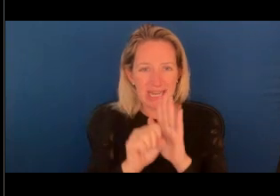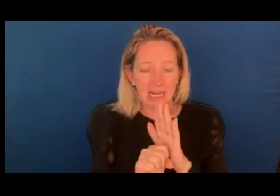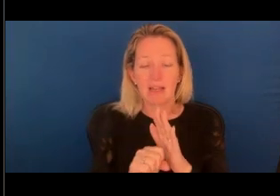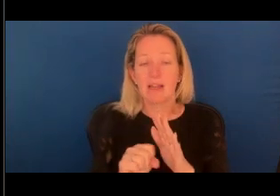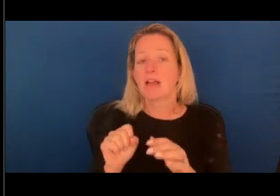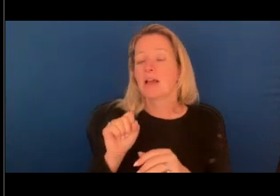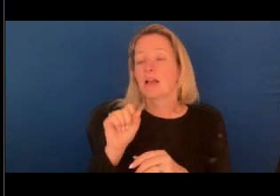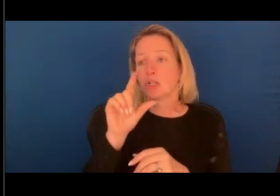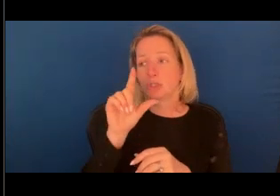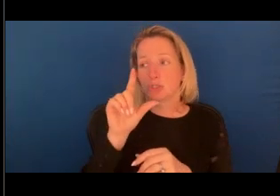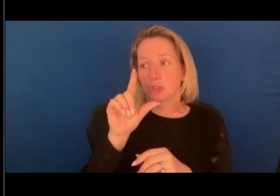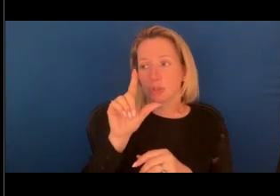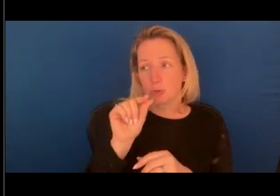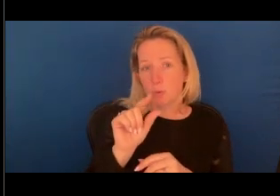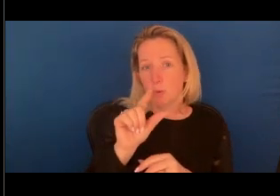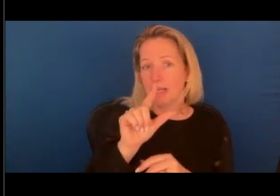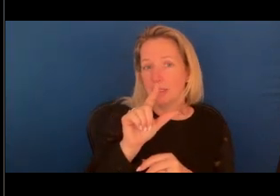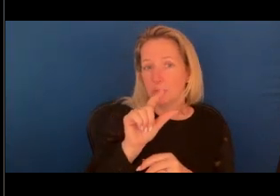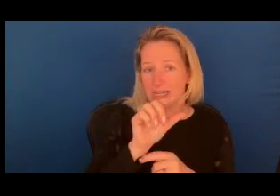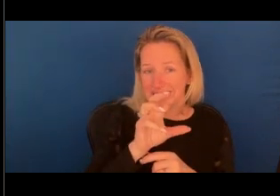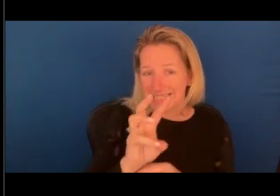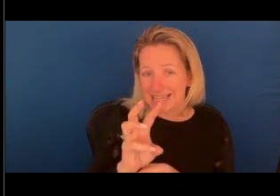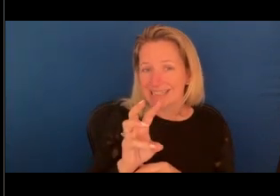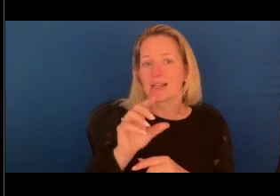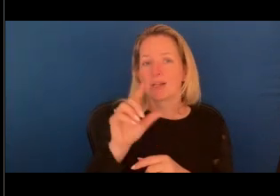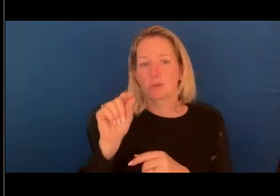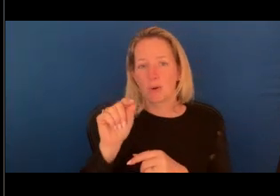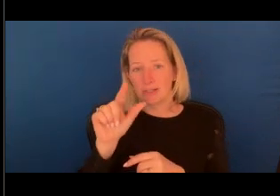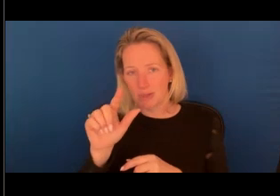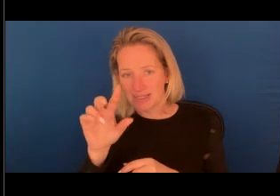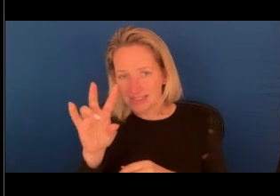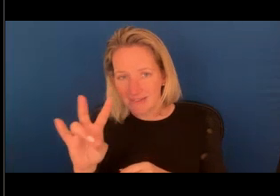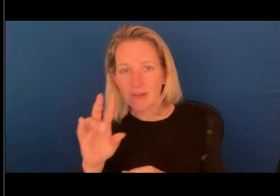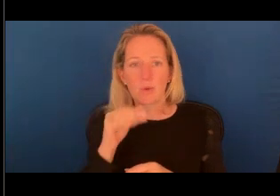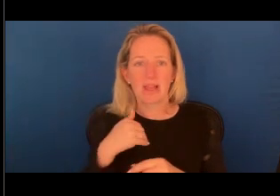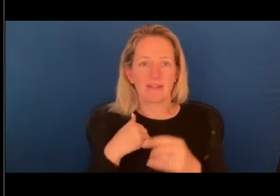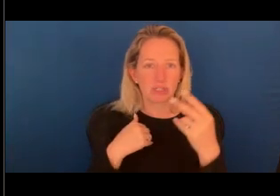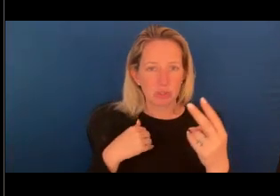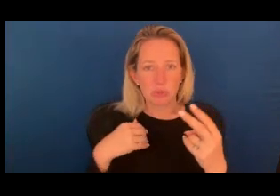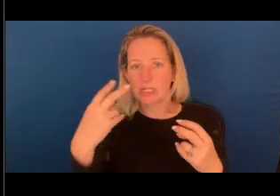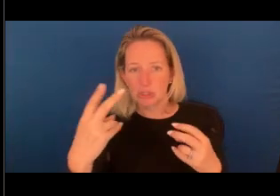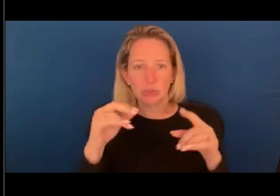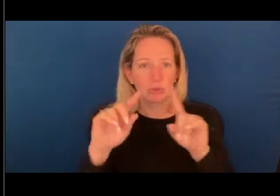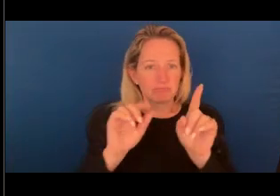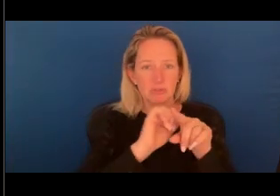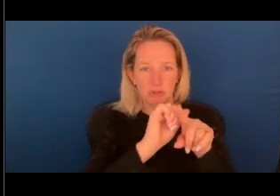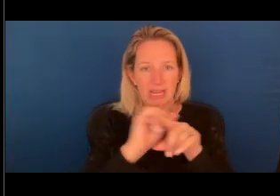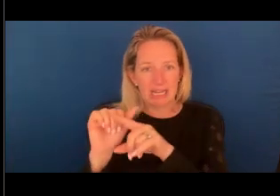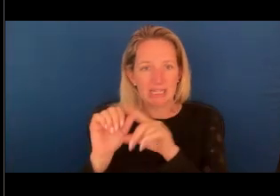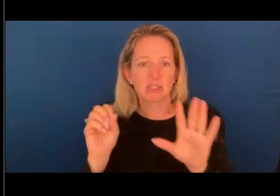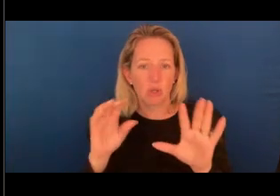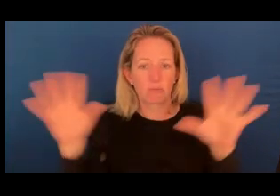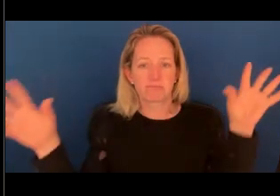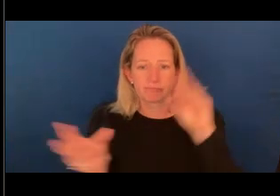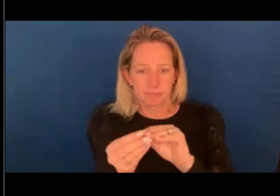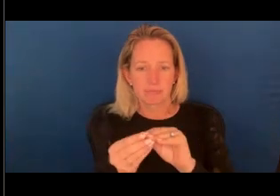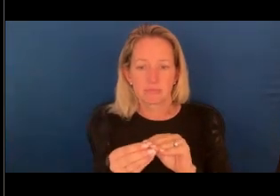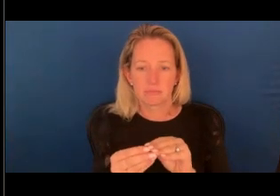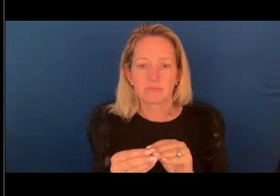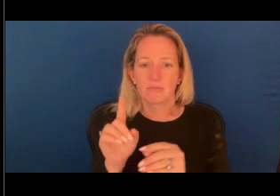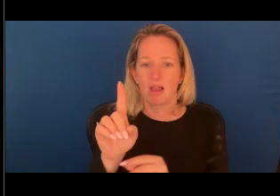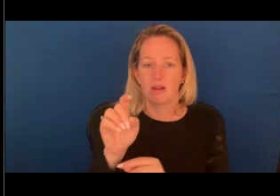2025, or 2 in 26, and 2 in 27. So there's 125 total teachers. Next slide, please. And then